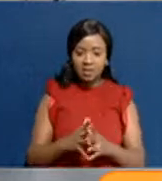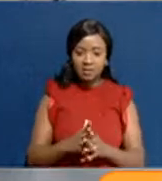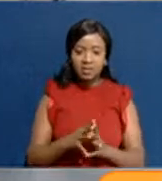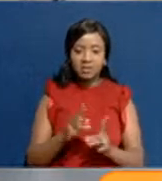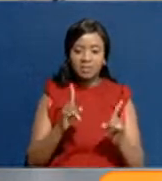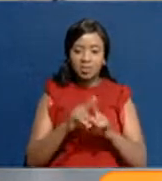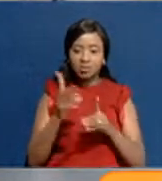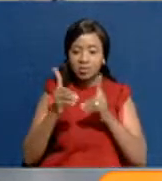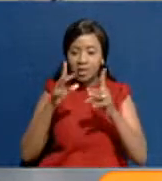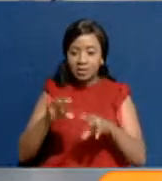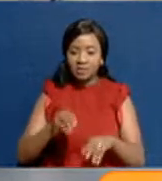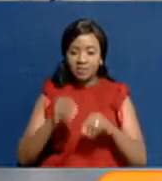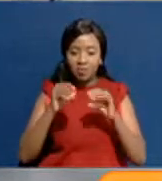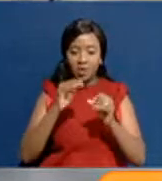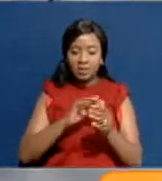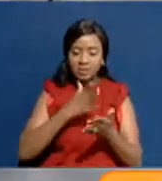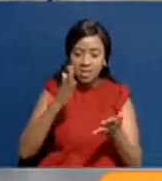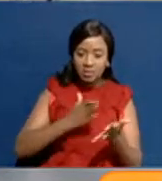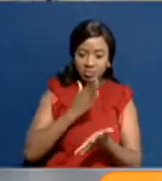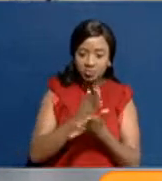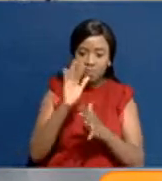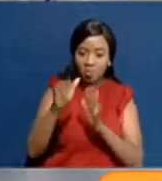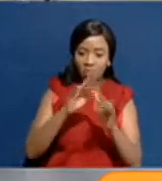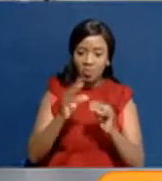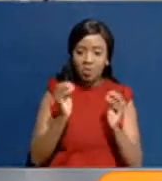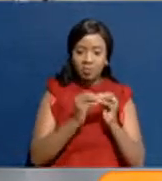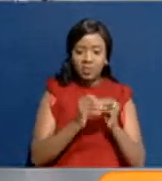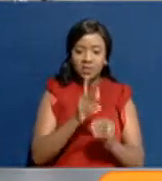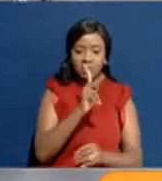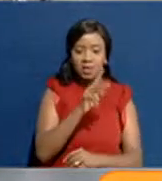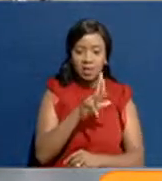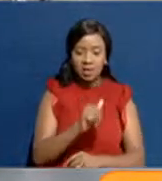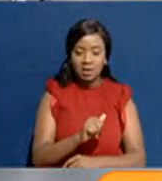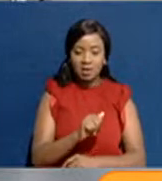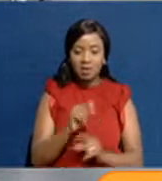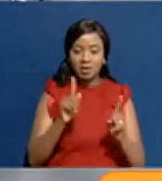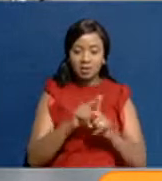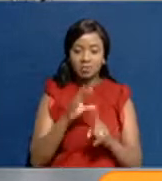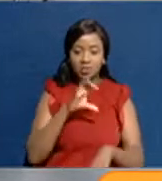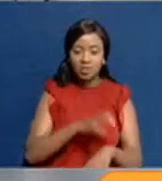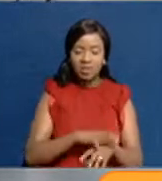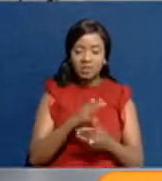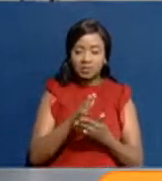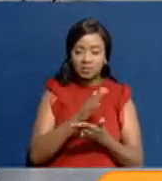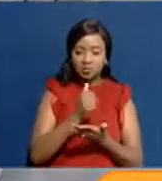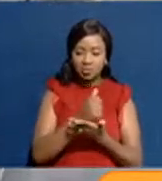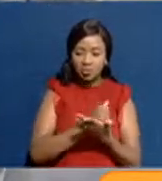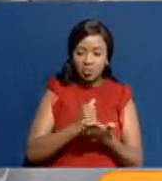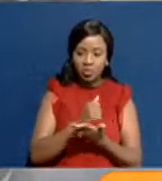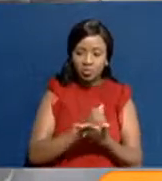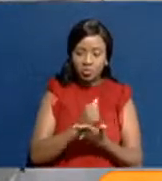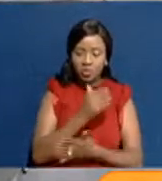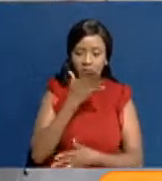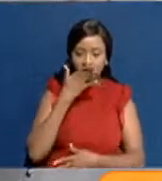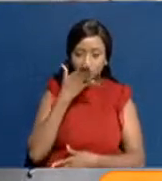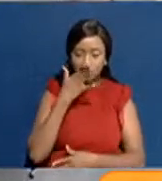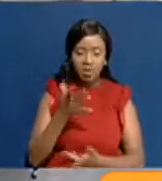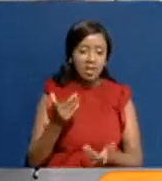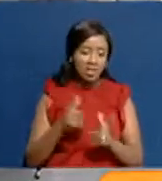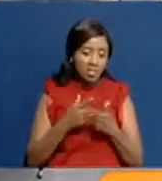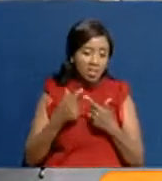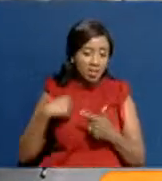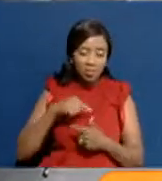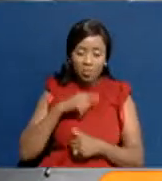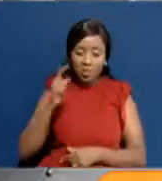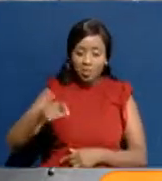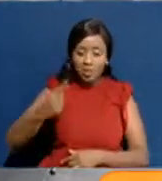Assurance. We go all the way to KRA, 26 people have been suspended over the contaminated sugar scam. Then we should see more. Now, if